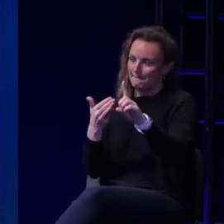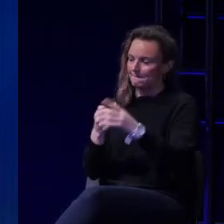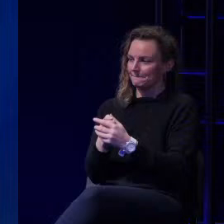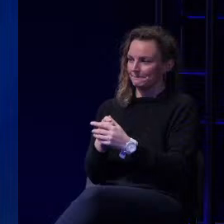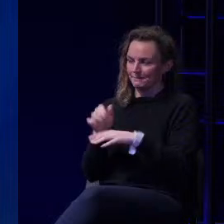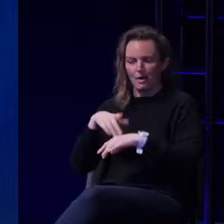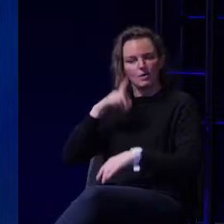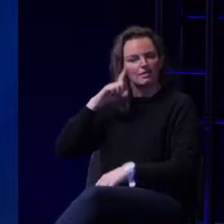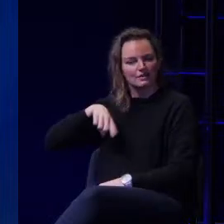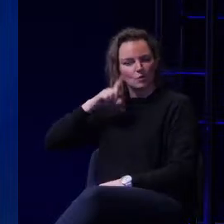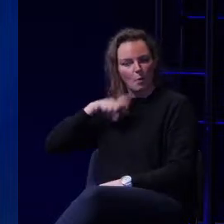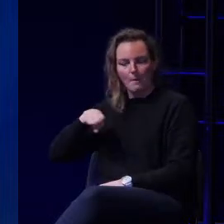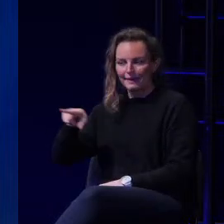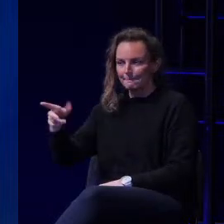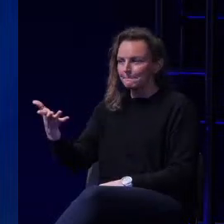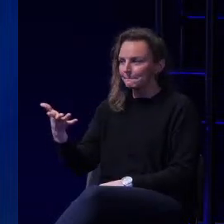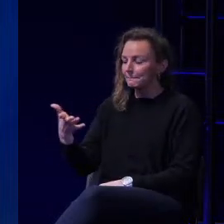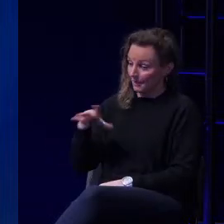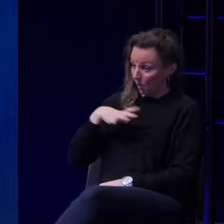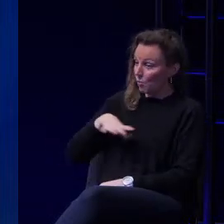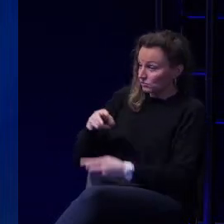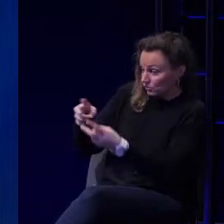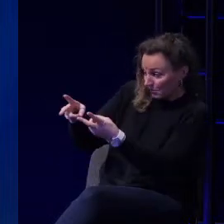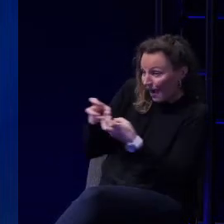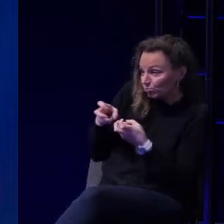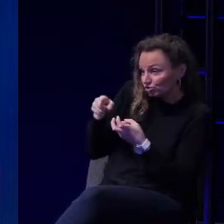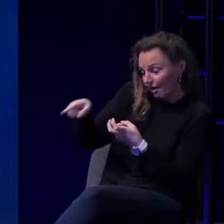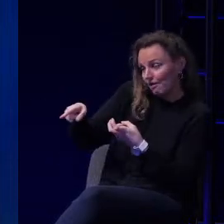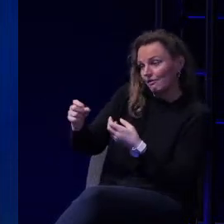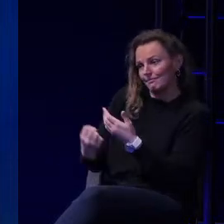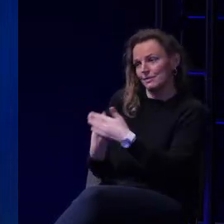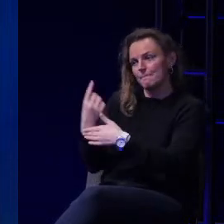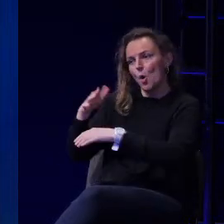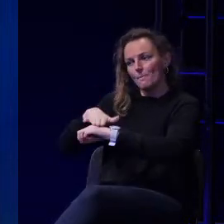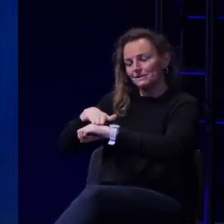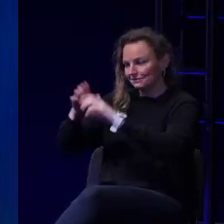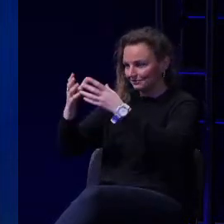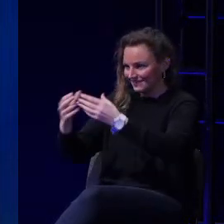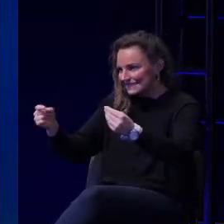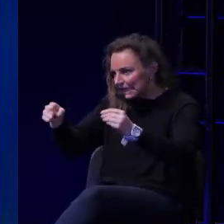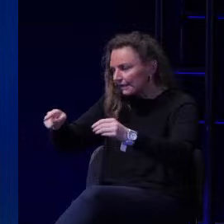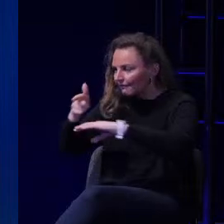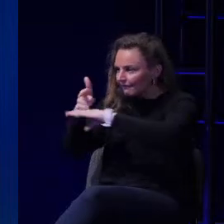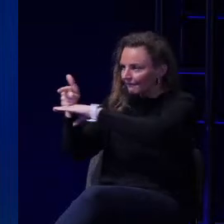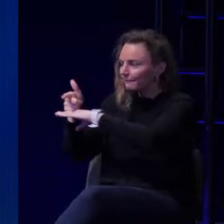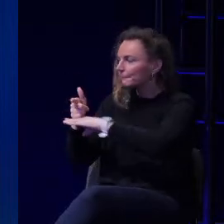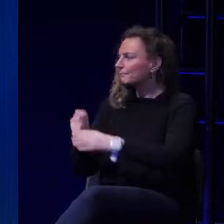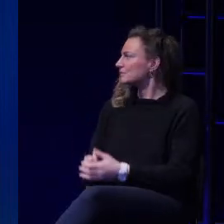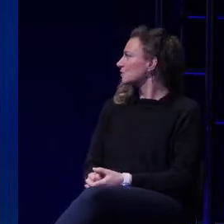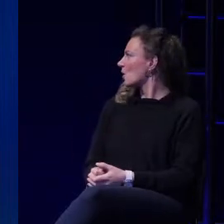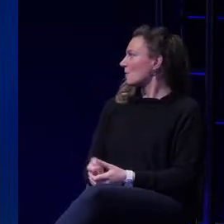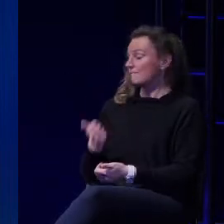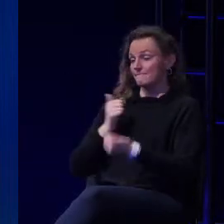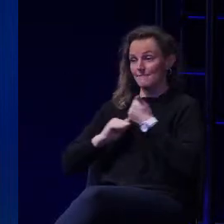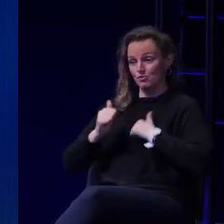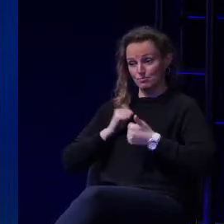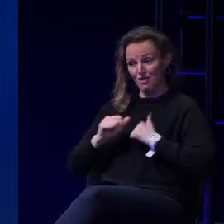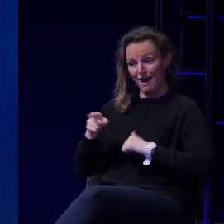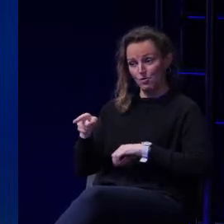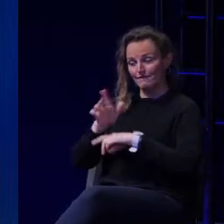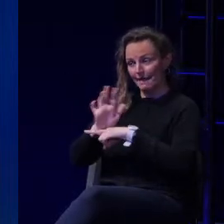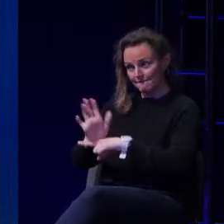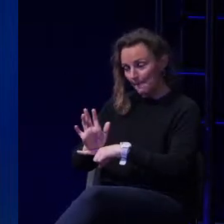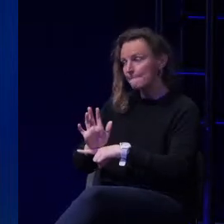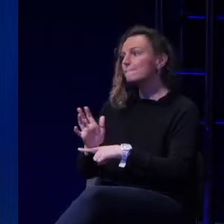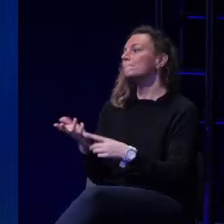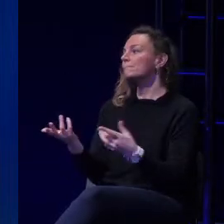listen to him. It's to capture that moment, you know. So, yes, it's a great film. I'm very proud of that film. You